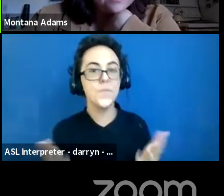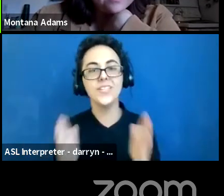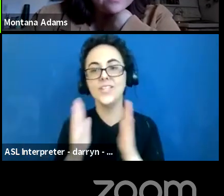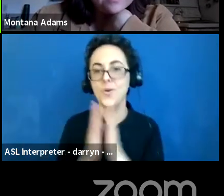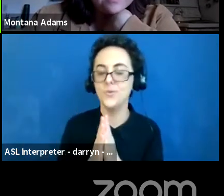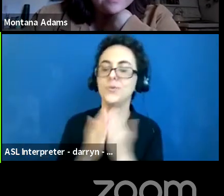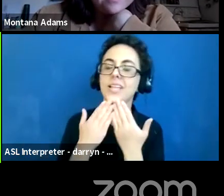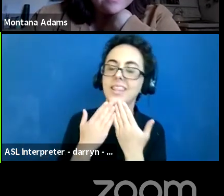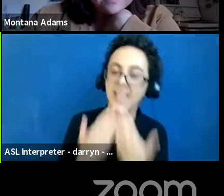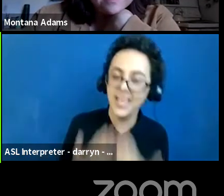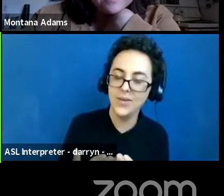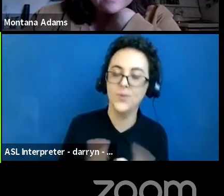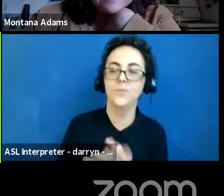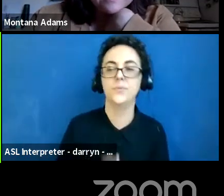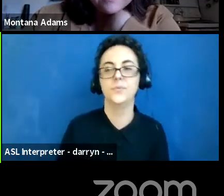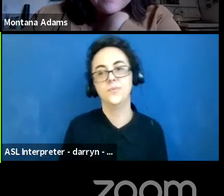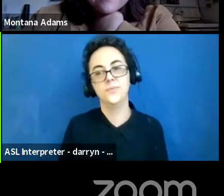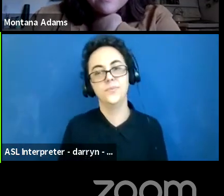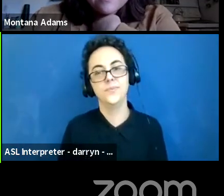Thank you